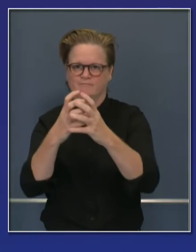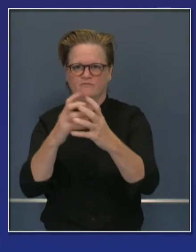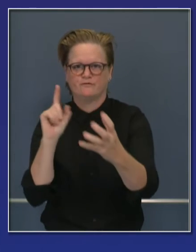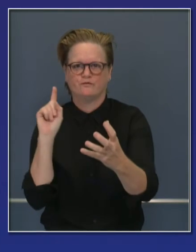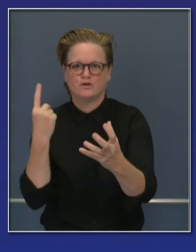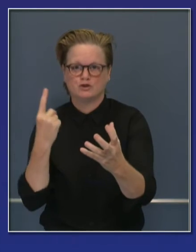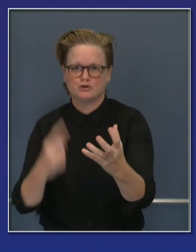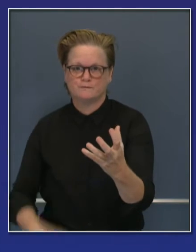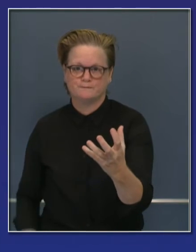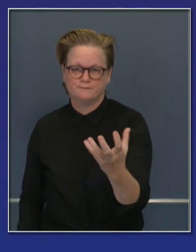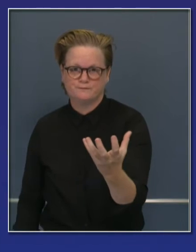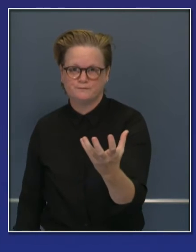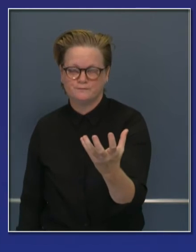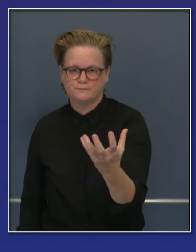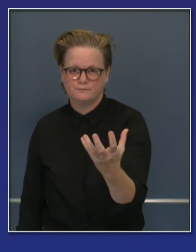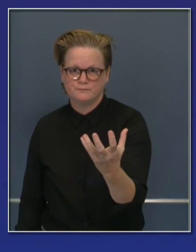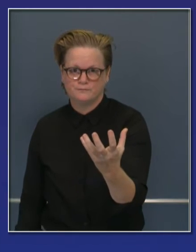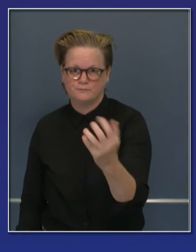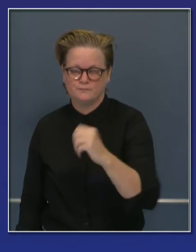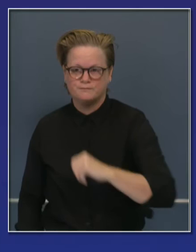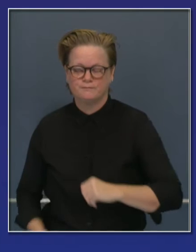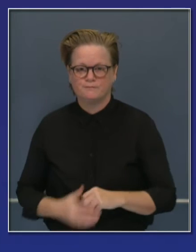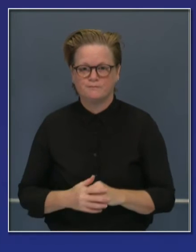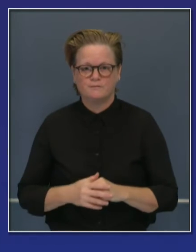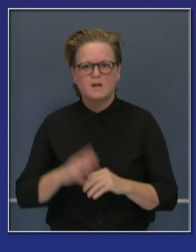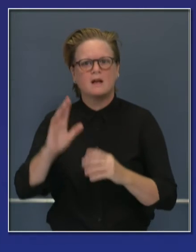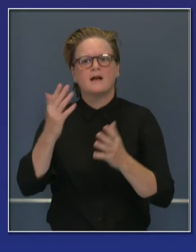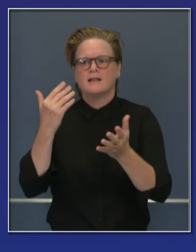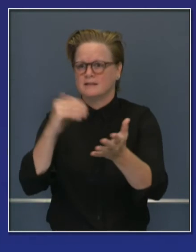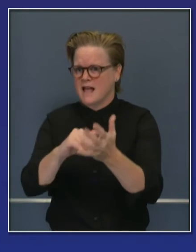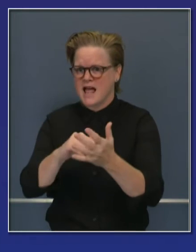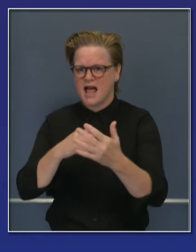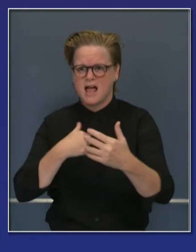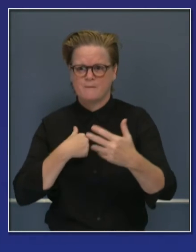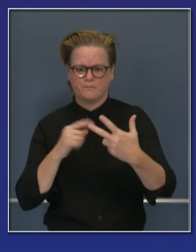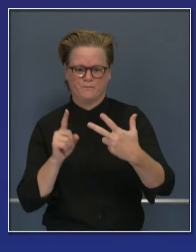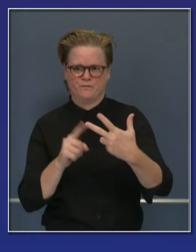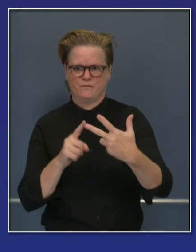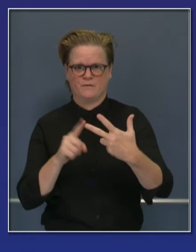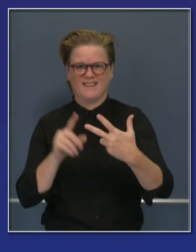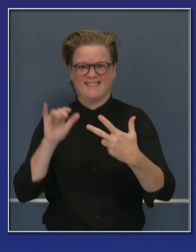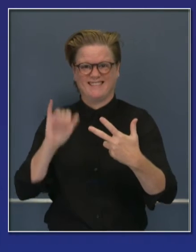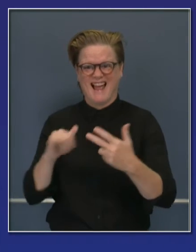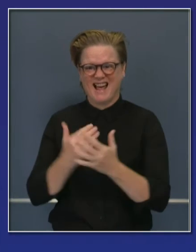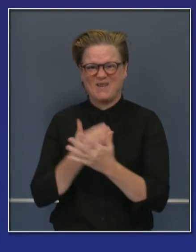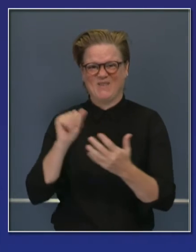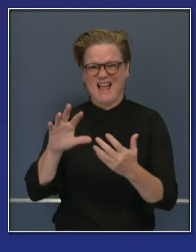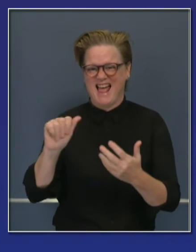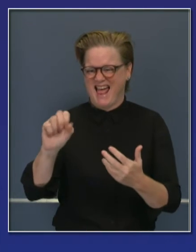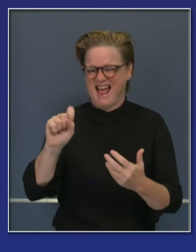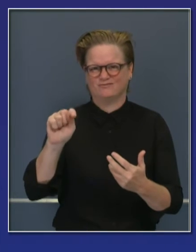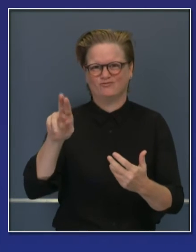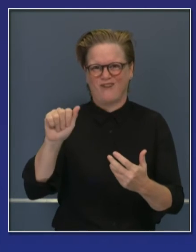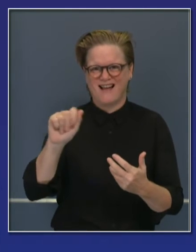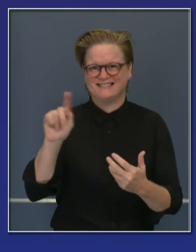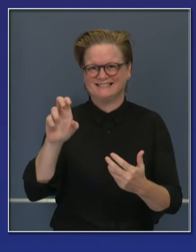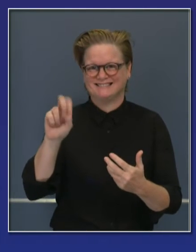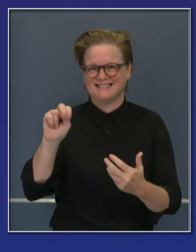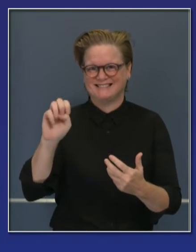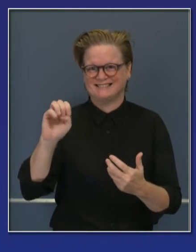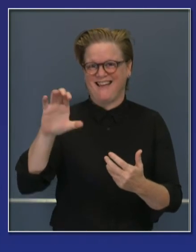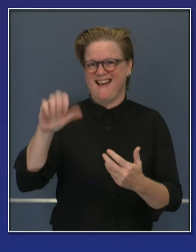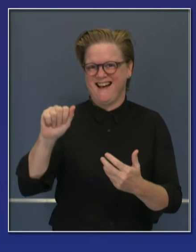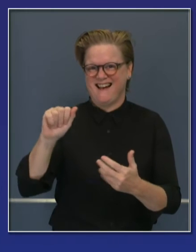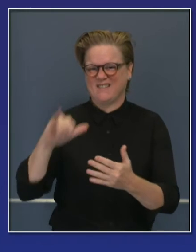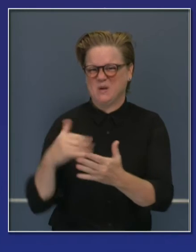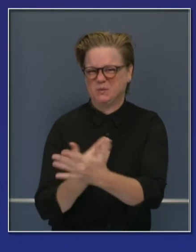talk about the announcement today of AstraZeneca and about their third possible vaccine. May not have the same level